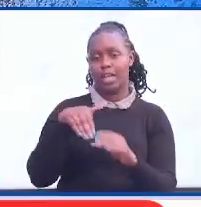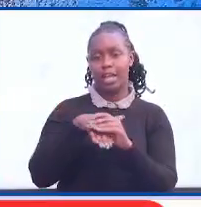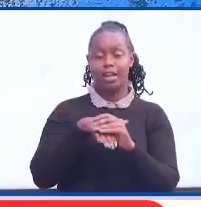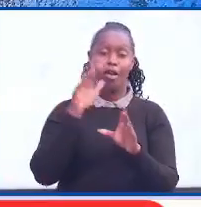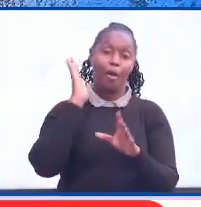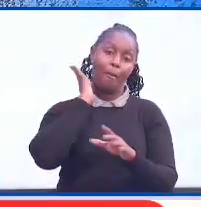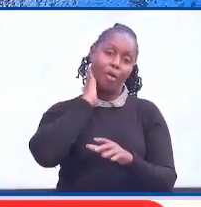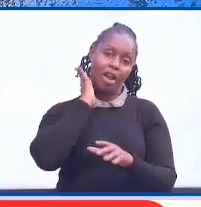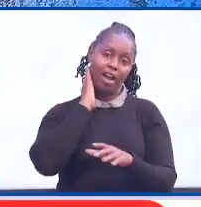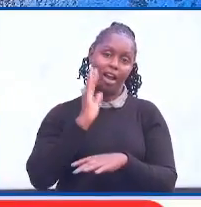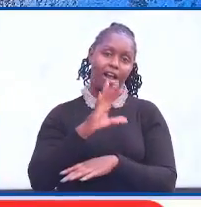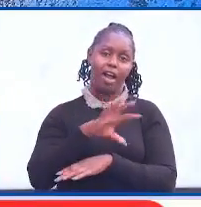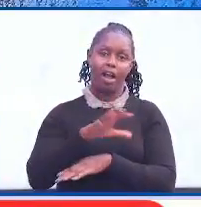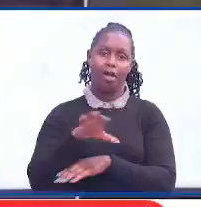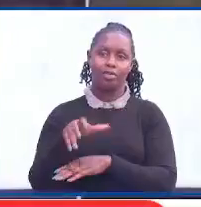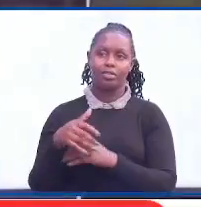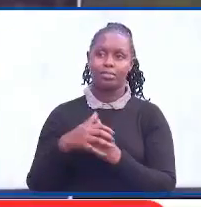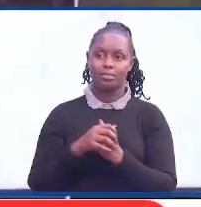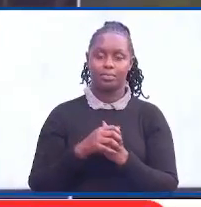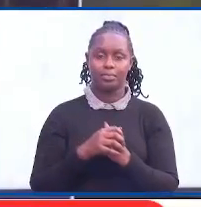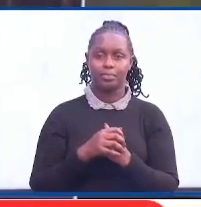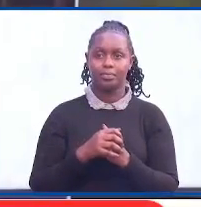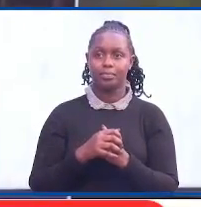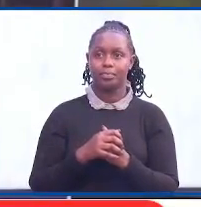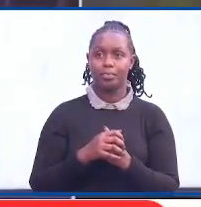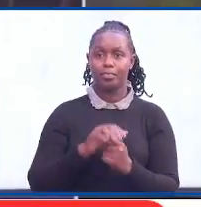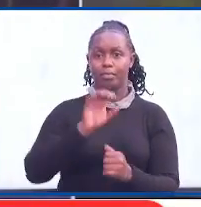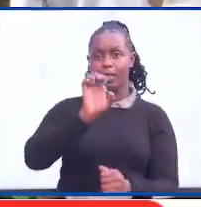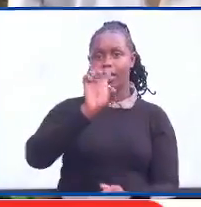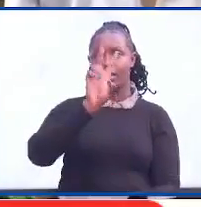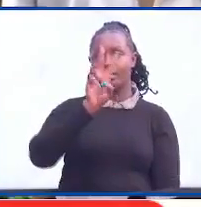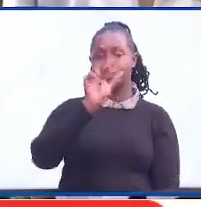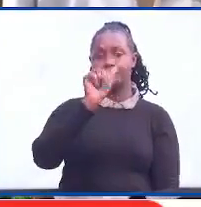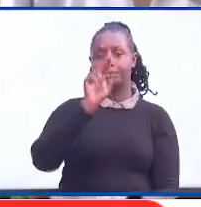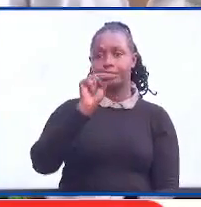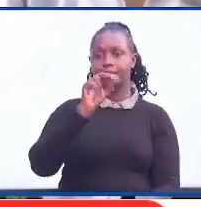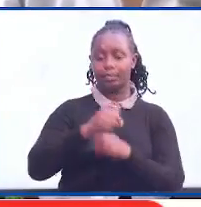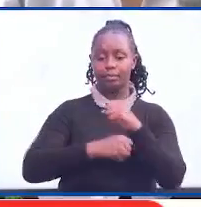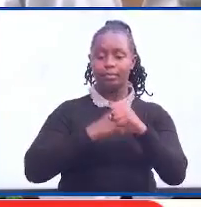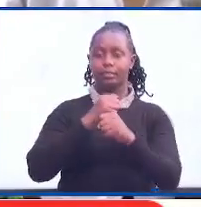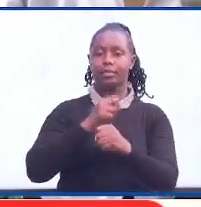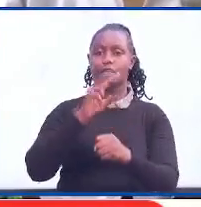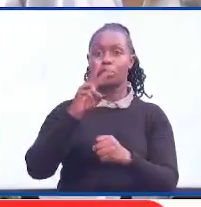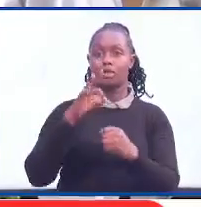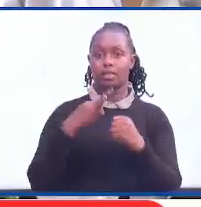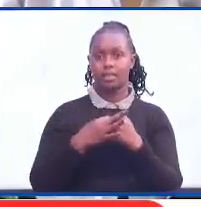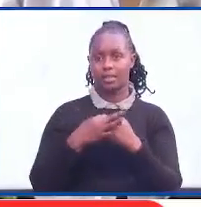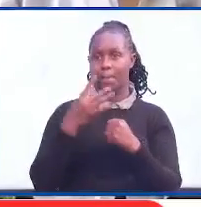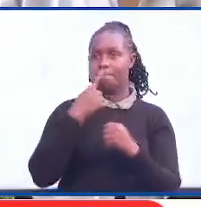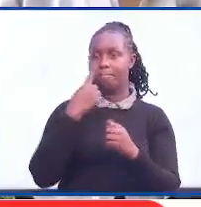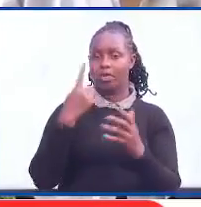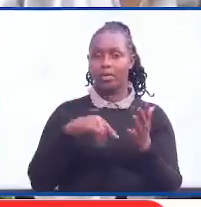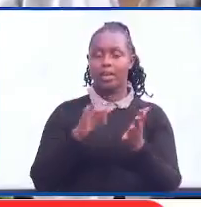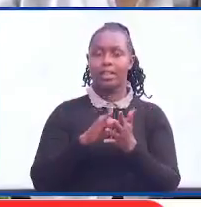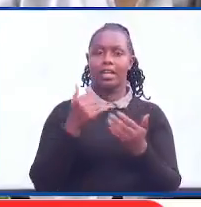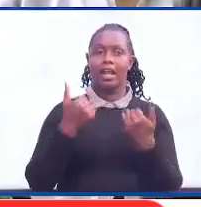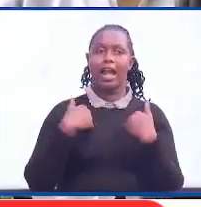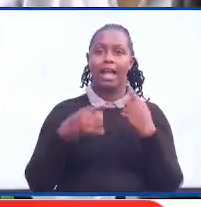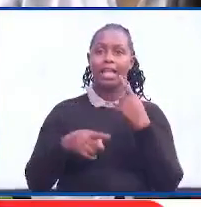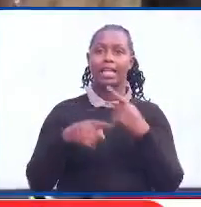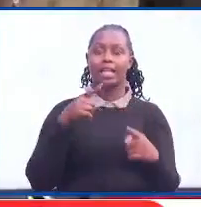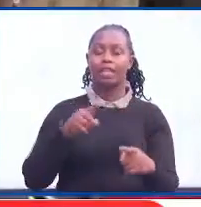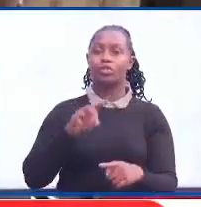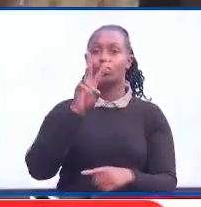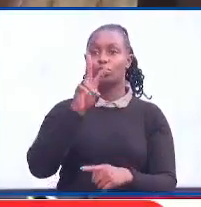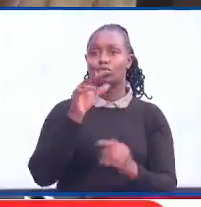County. Nelly Lusigi reports. Ivan Kangethe, aged 28 years, is said to have committed the heinous act on